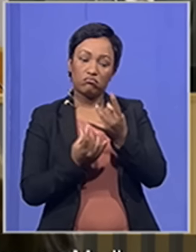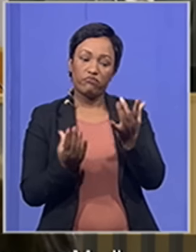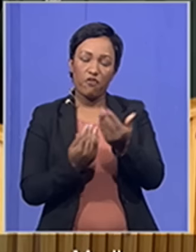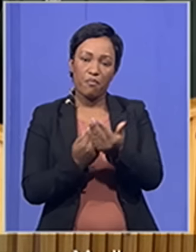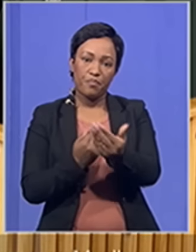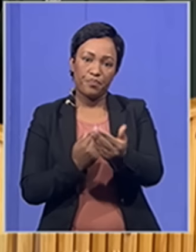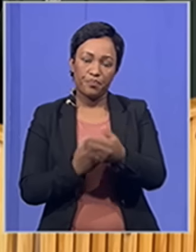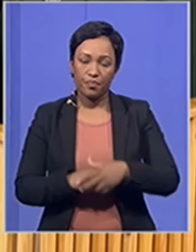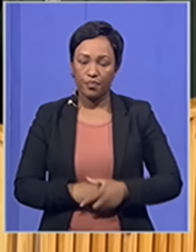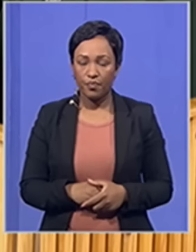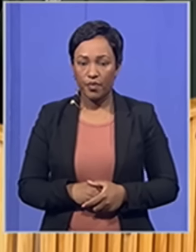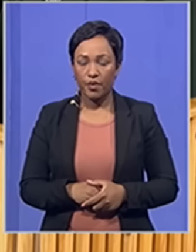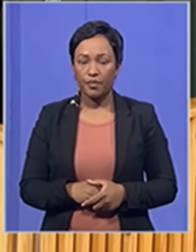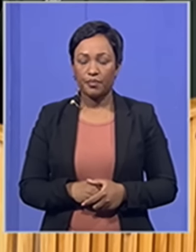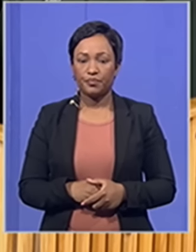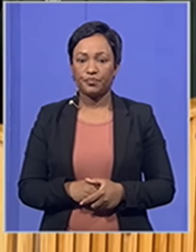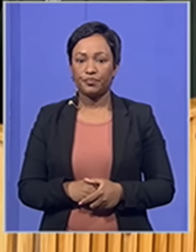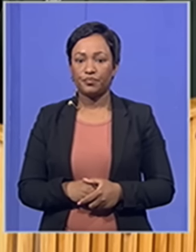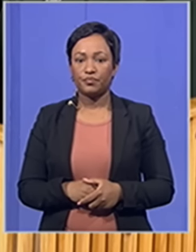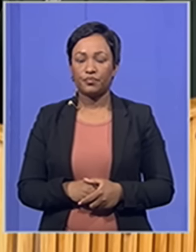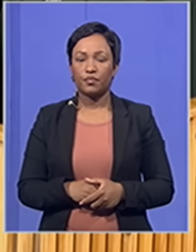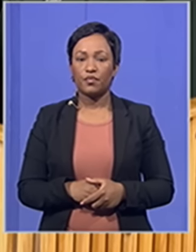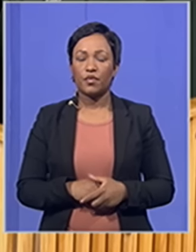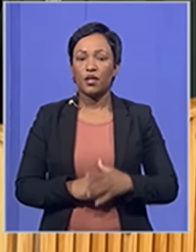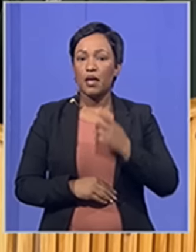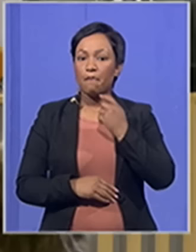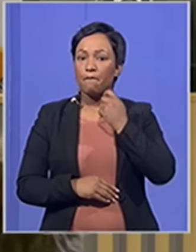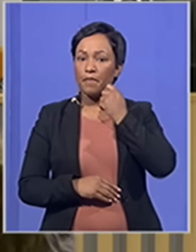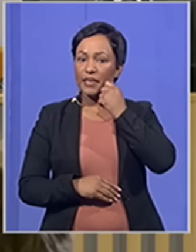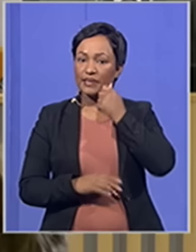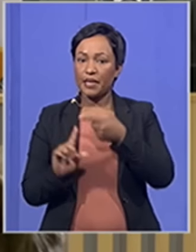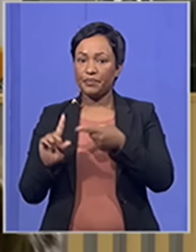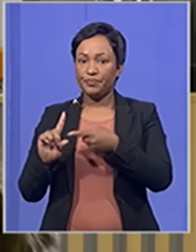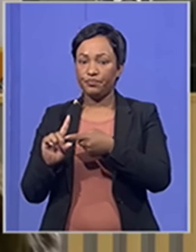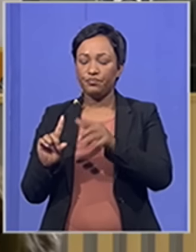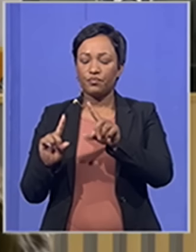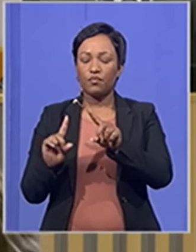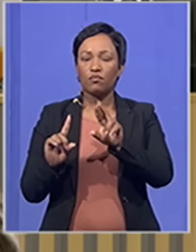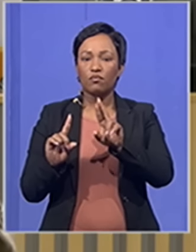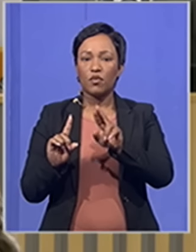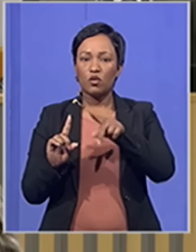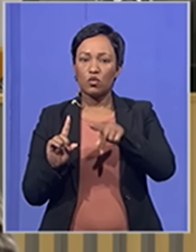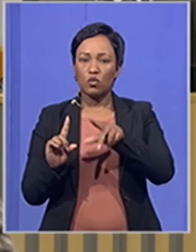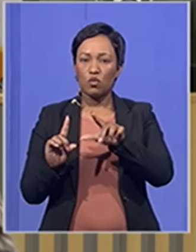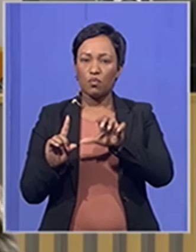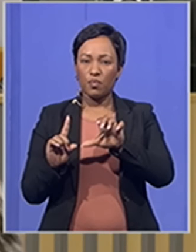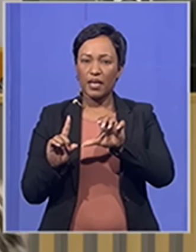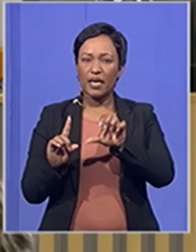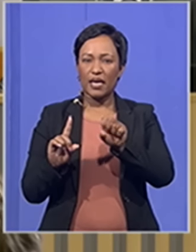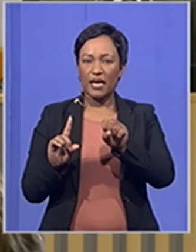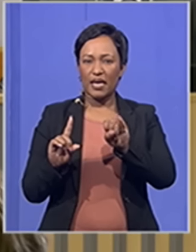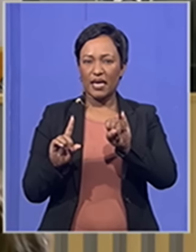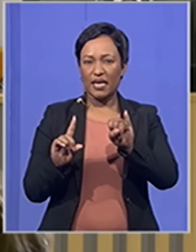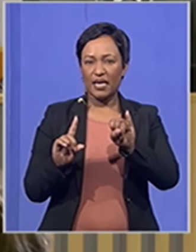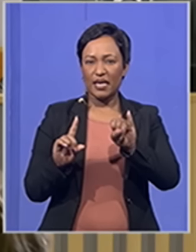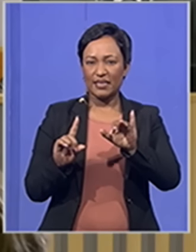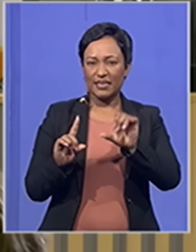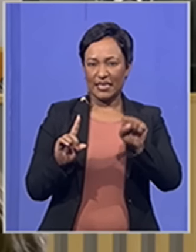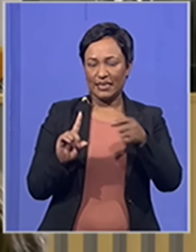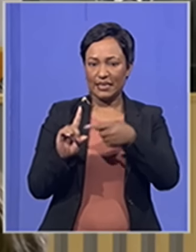course. Mr. Du Plessis, do you think you will be insisting on